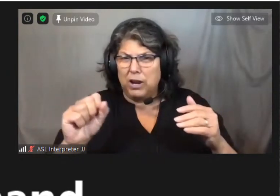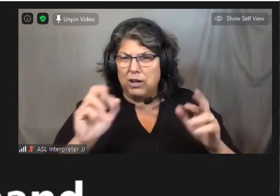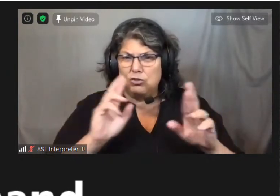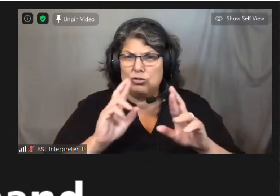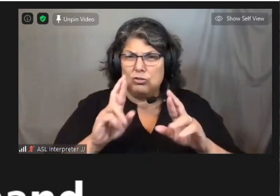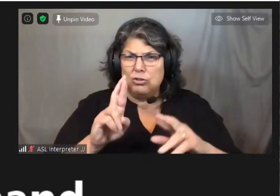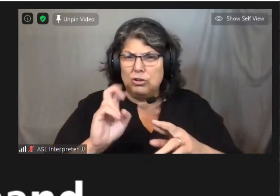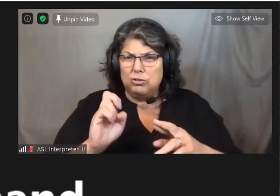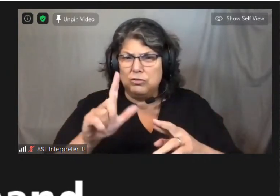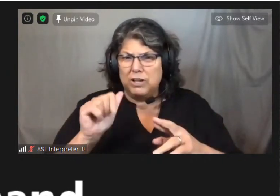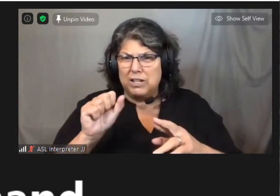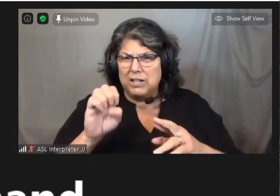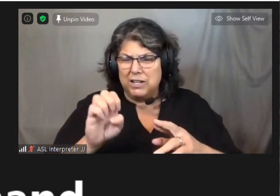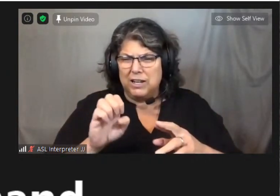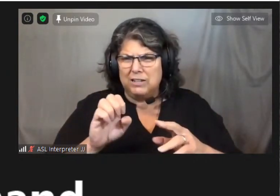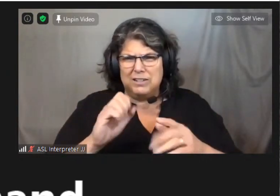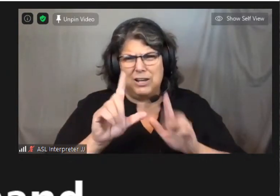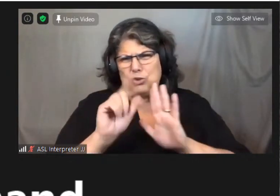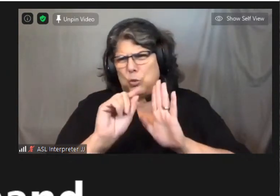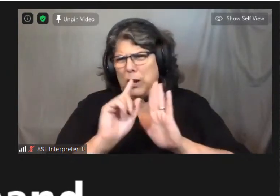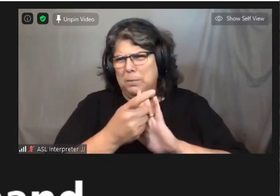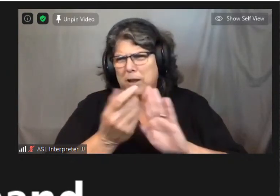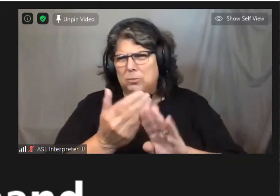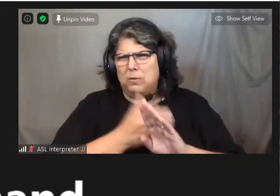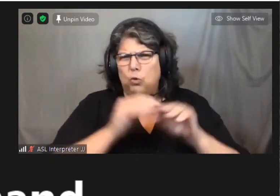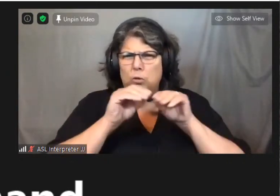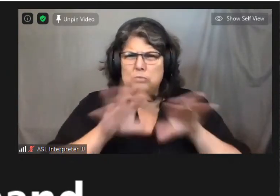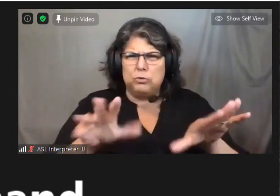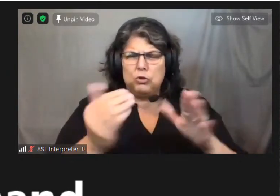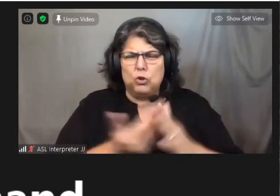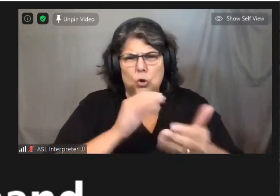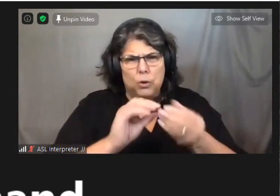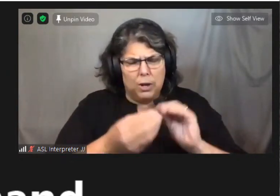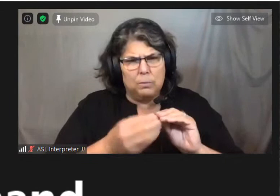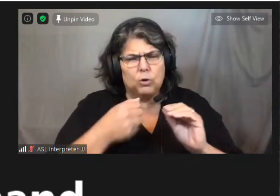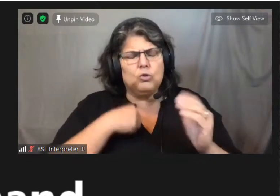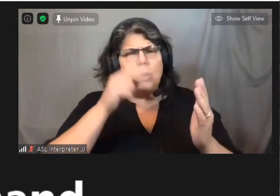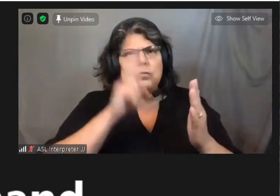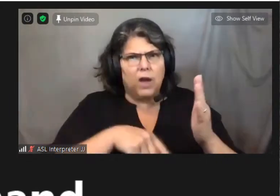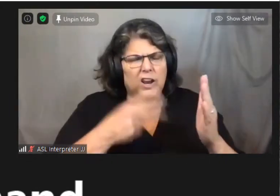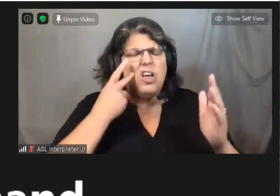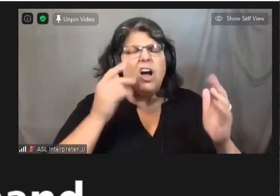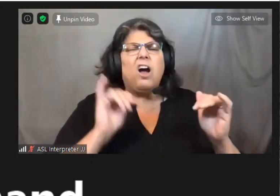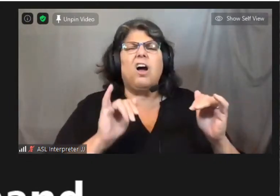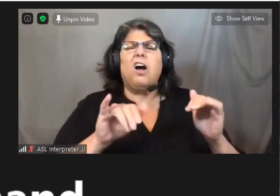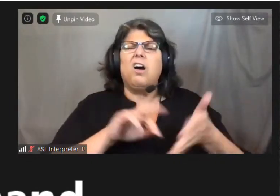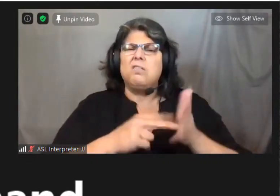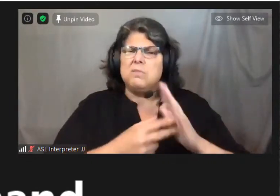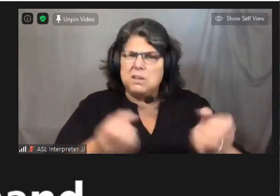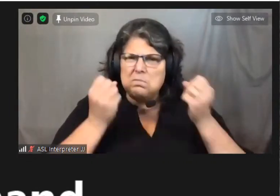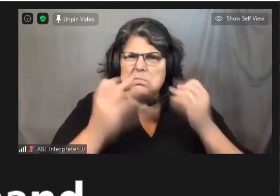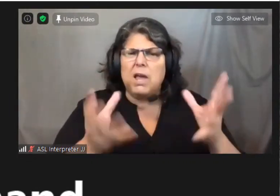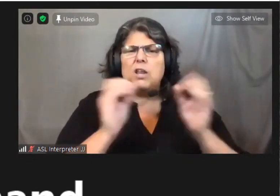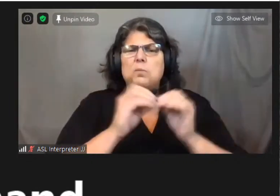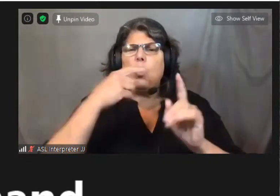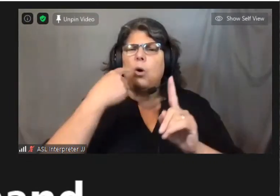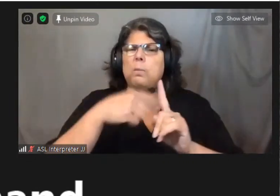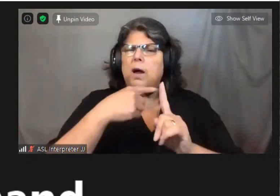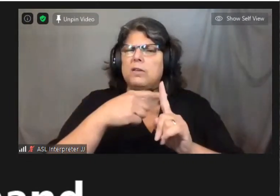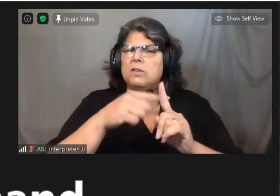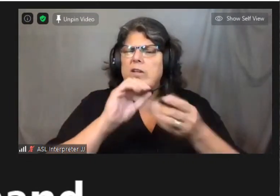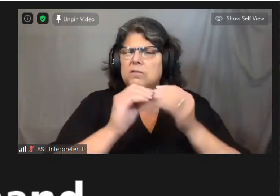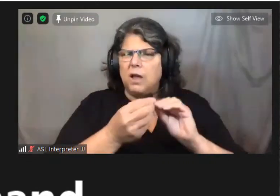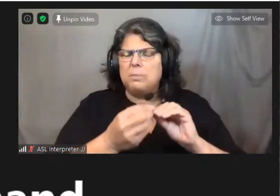before the new numbers for yesterday, and I read that thinking, oh, there's going to be a ton of new cases today, but then it was a relatively small number